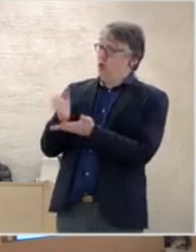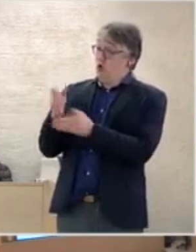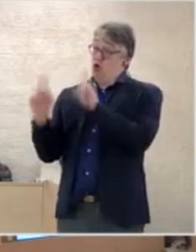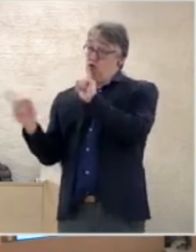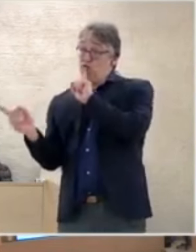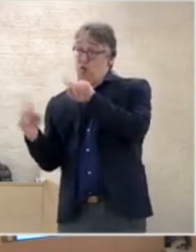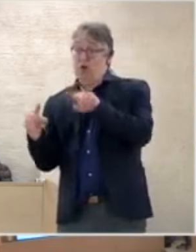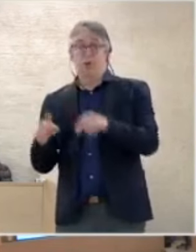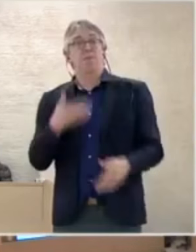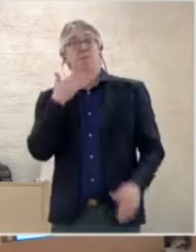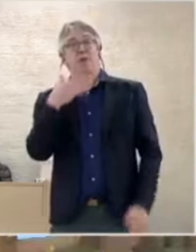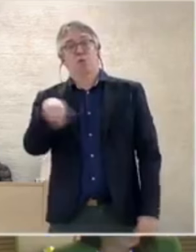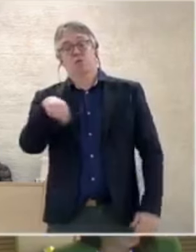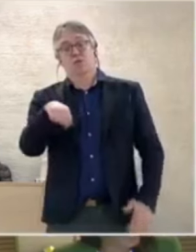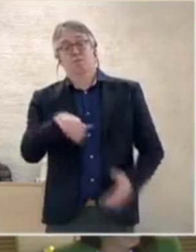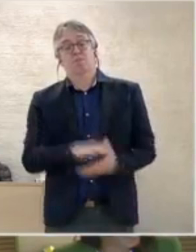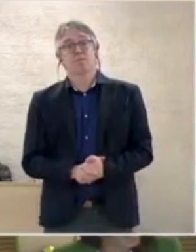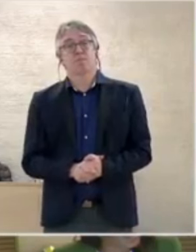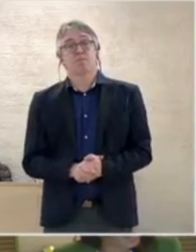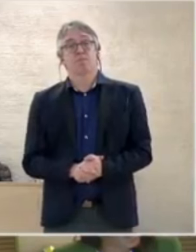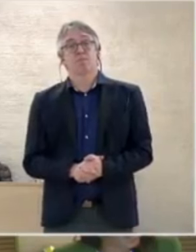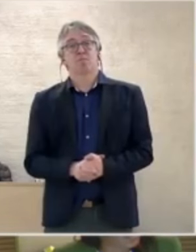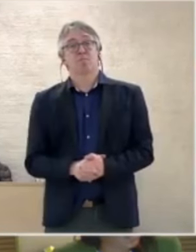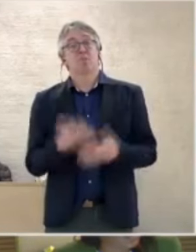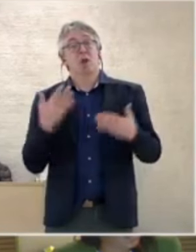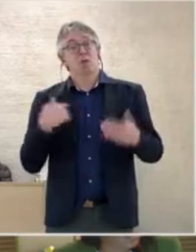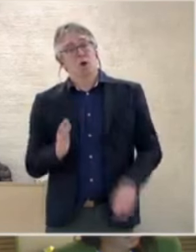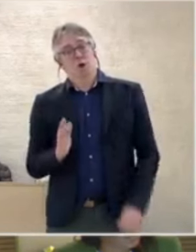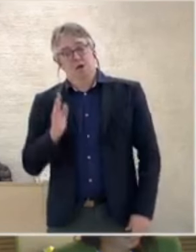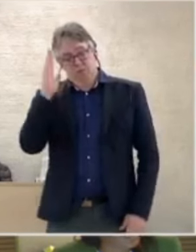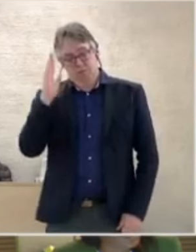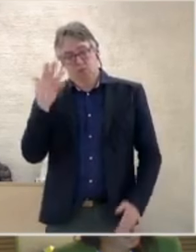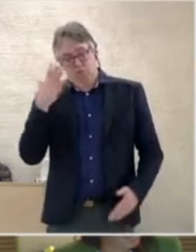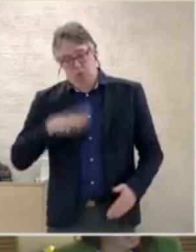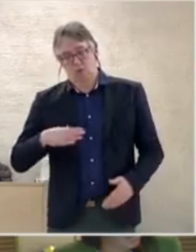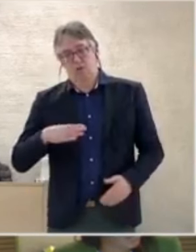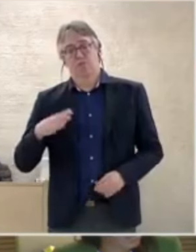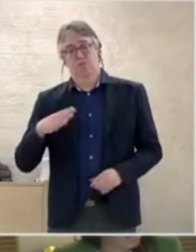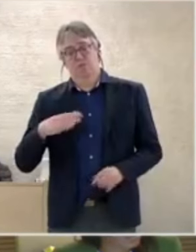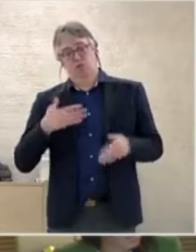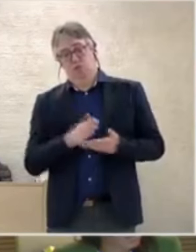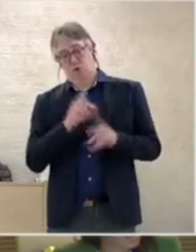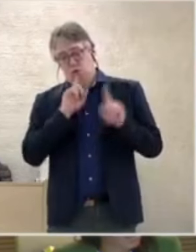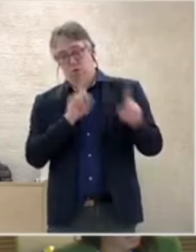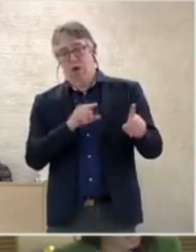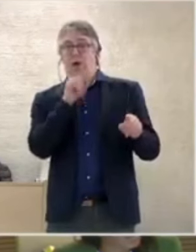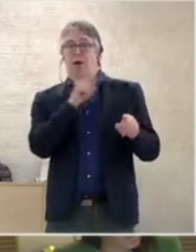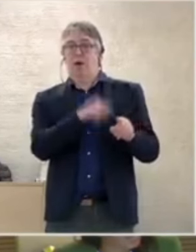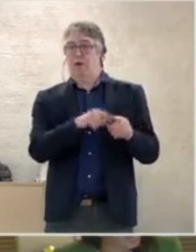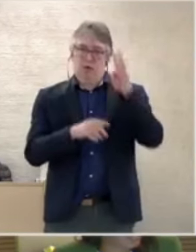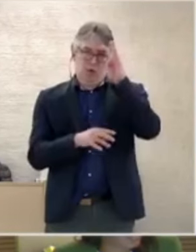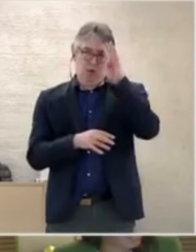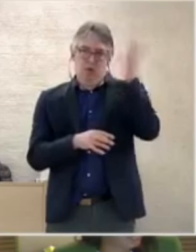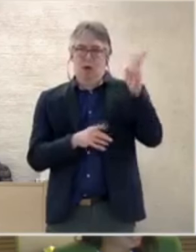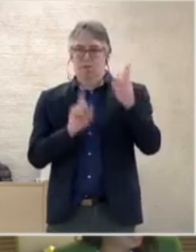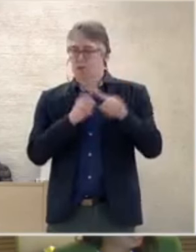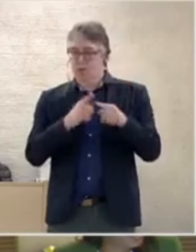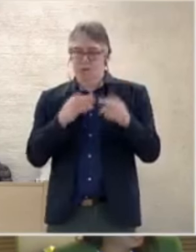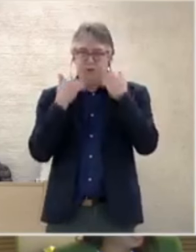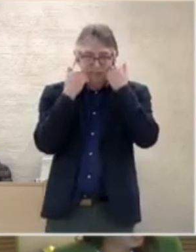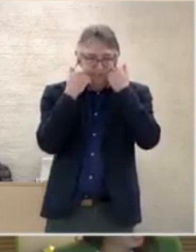Thank you, Mr. President. We have taken the floor to exercise our right of reply with regard to irresponsible, groundless and shameful